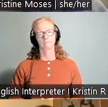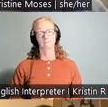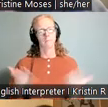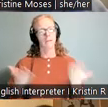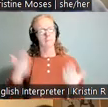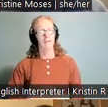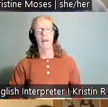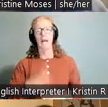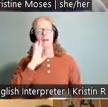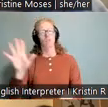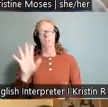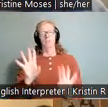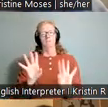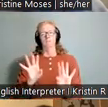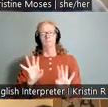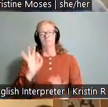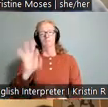Possibly. I'm just